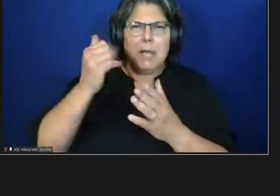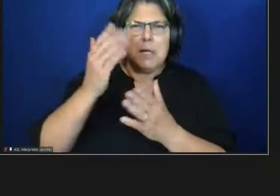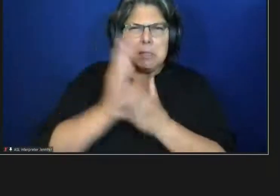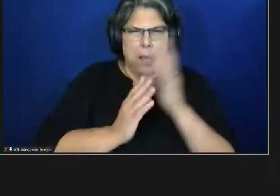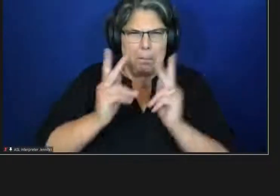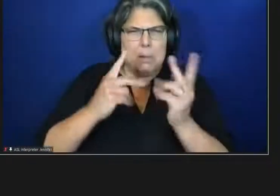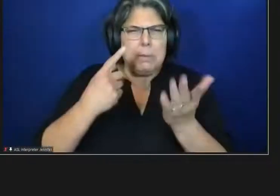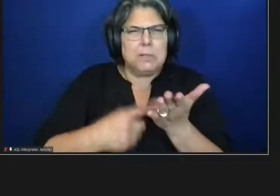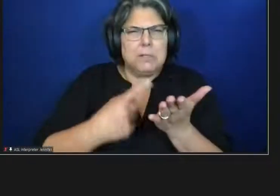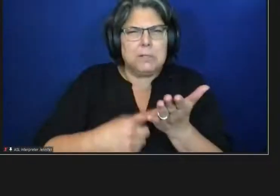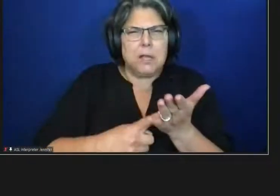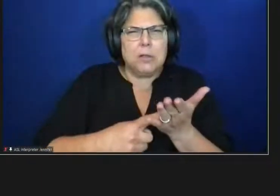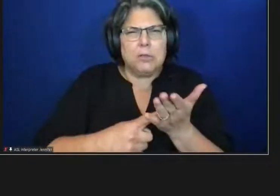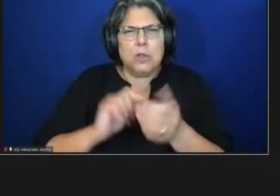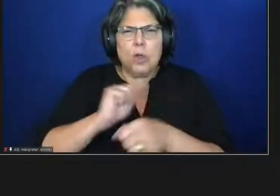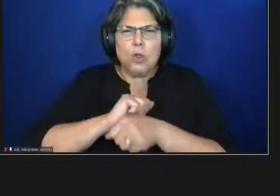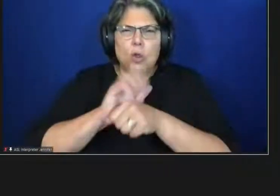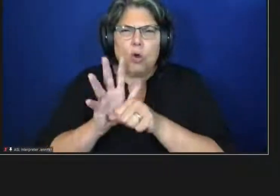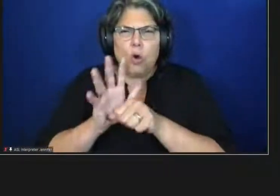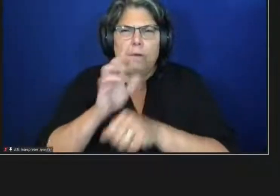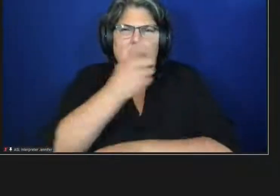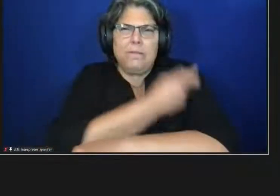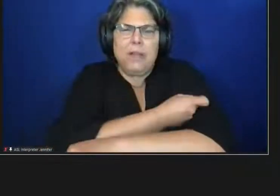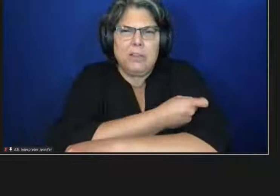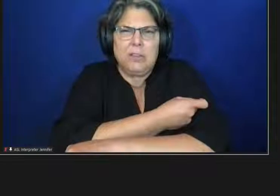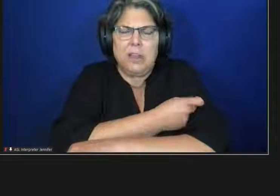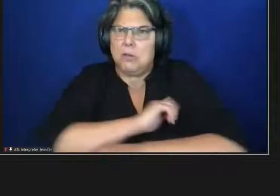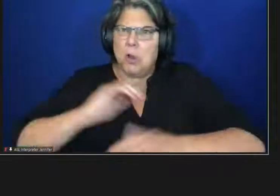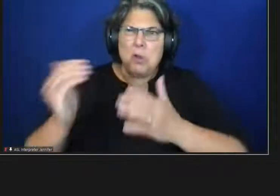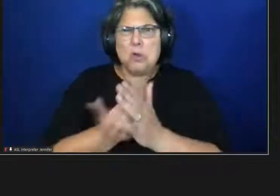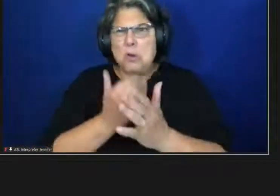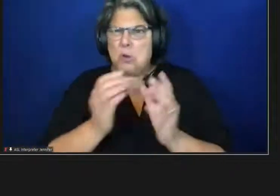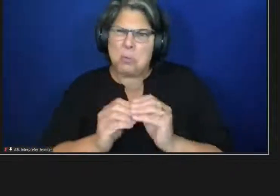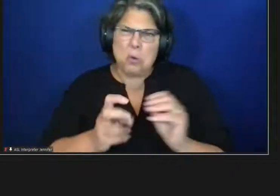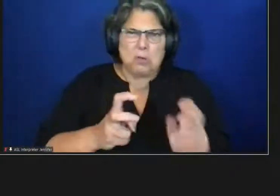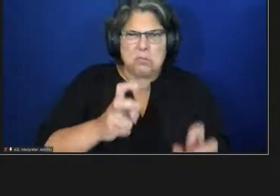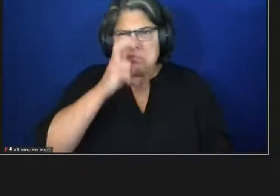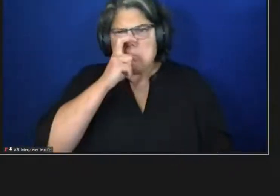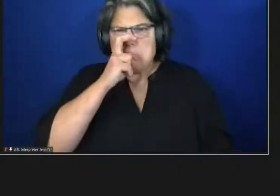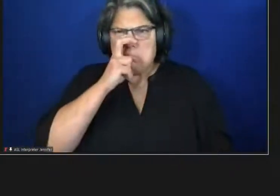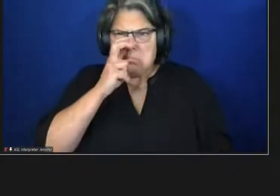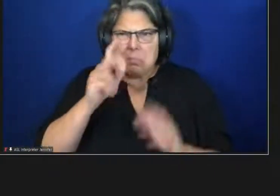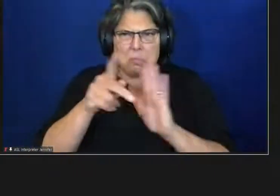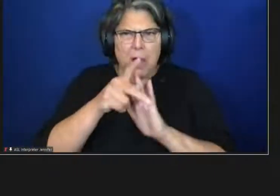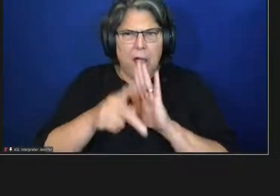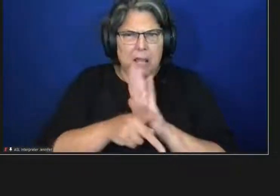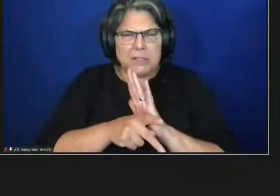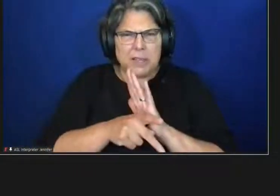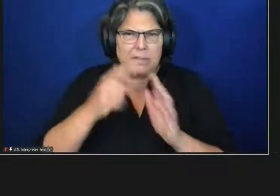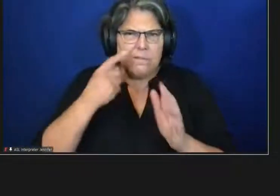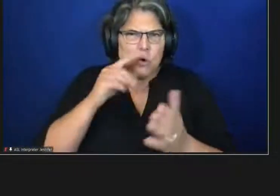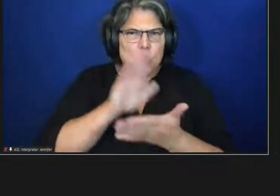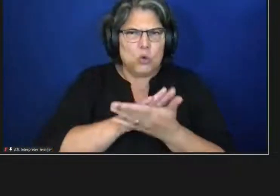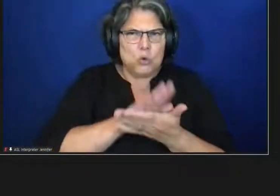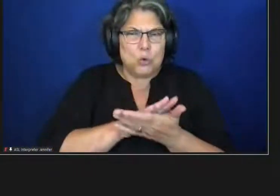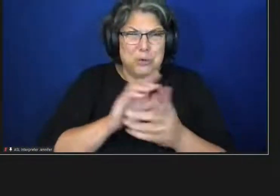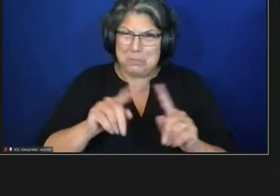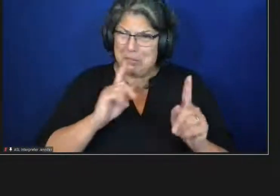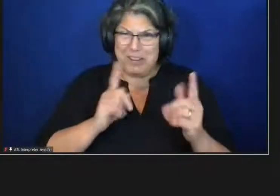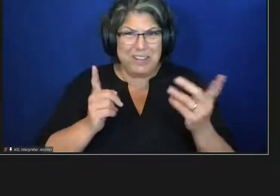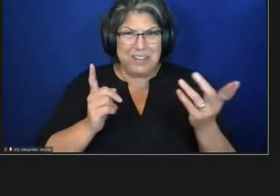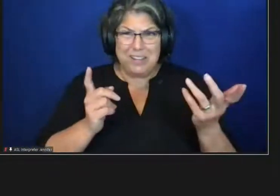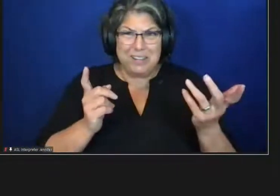discussion about the COVID vaccine as if this is sort of a new, more restrictive policy in schools, whereas actually it's